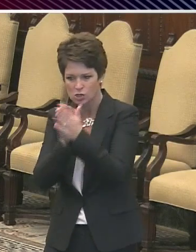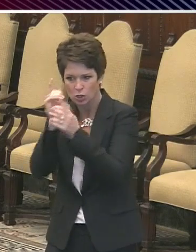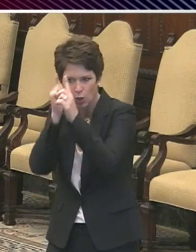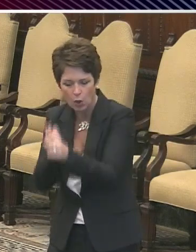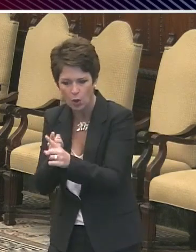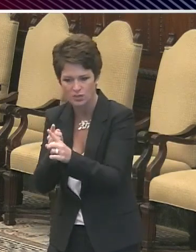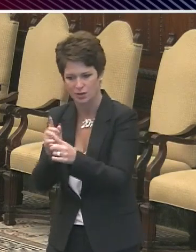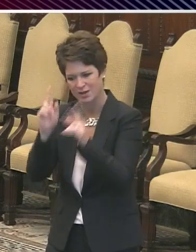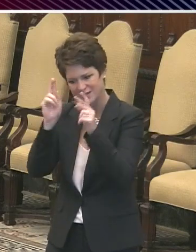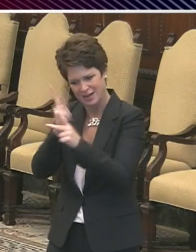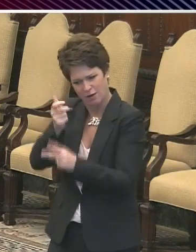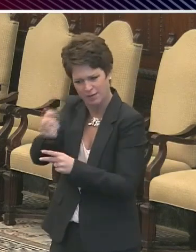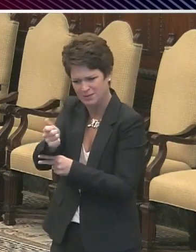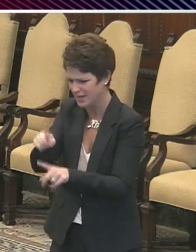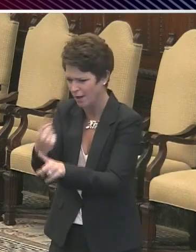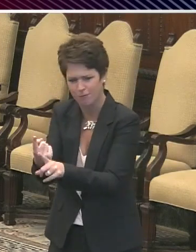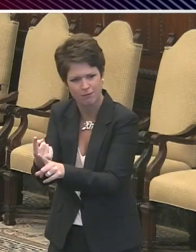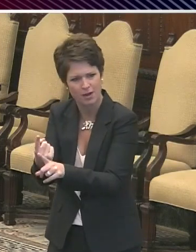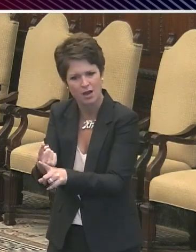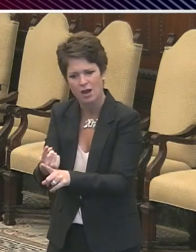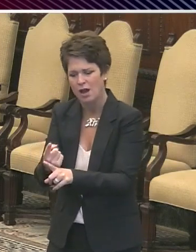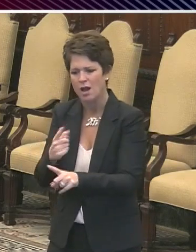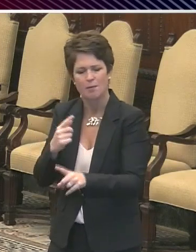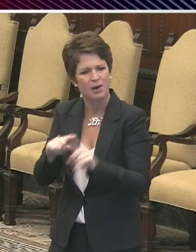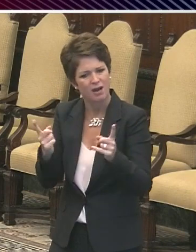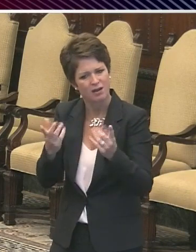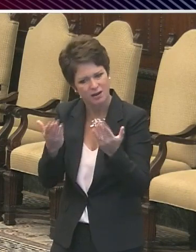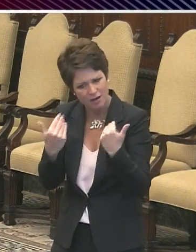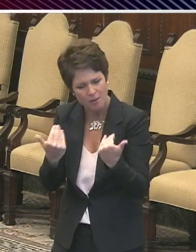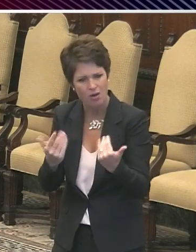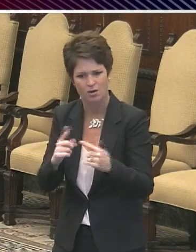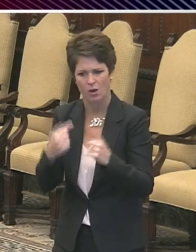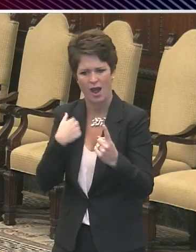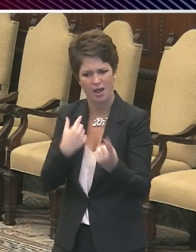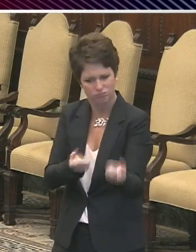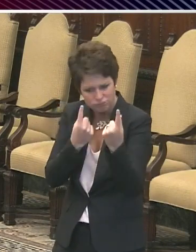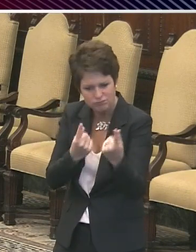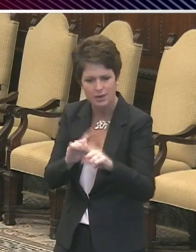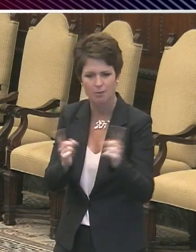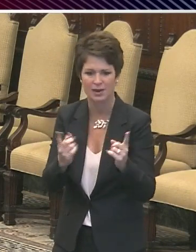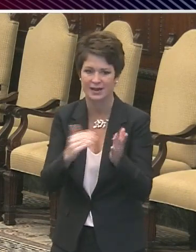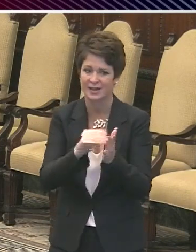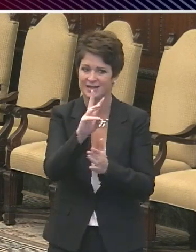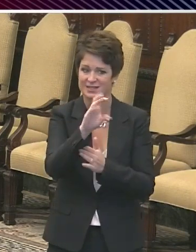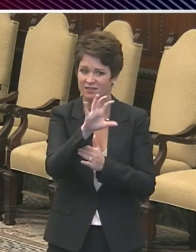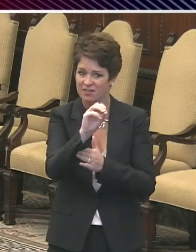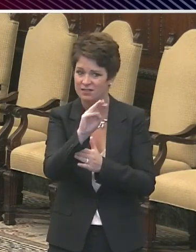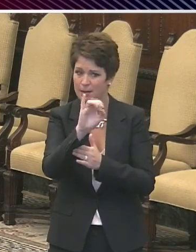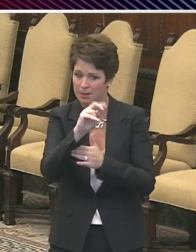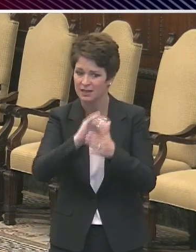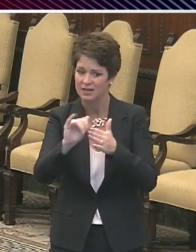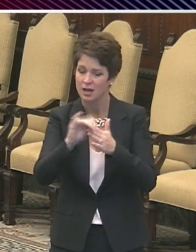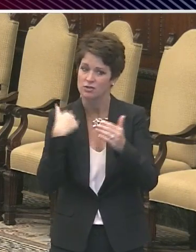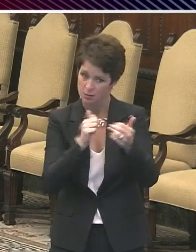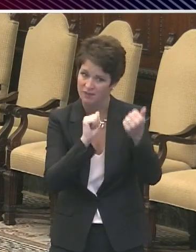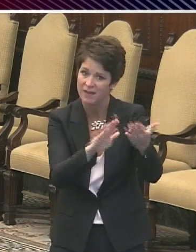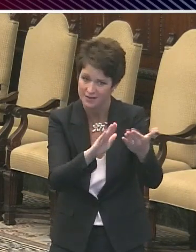their own special interest. I appreciate that, and I sympathize with that. It's a $650 million problem we need to face, and we're